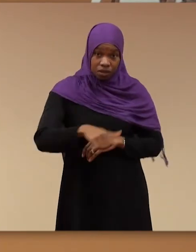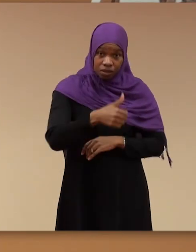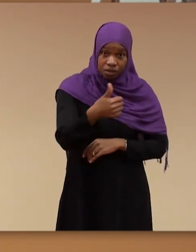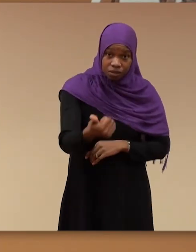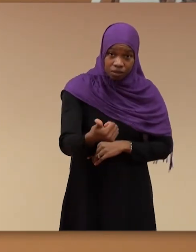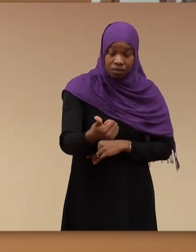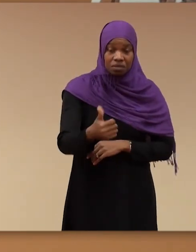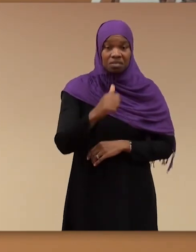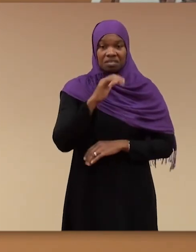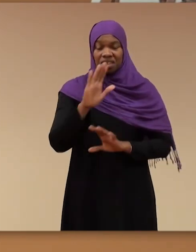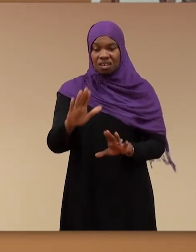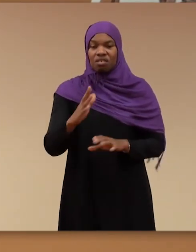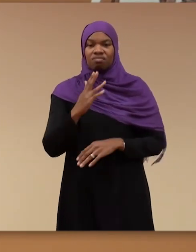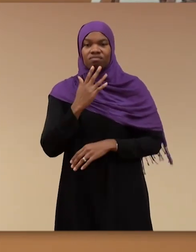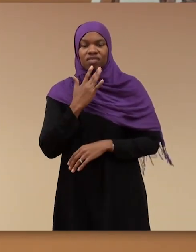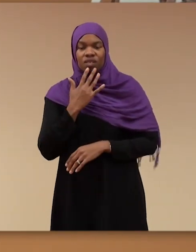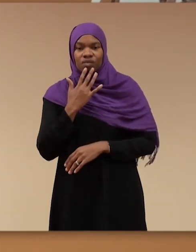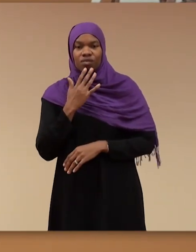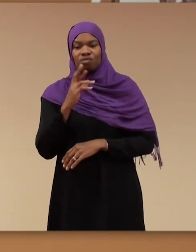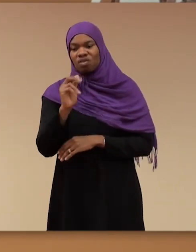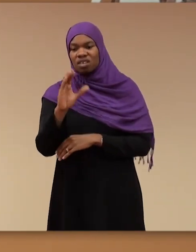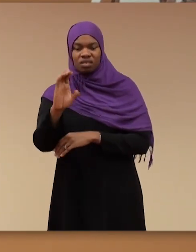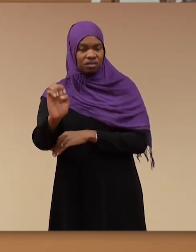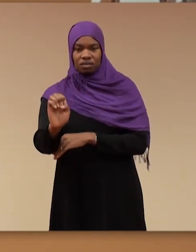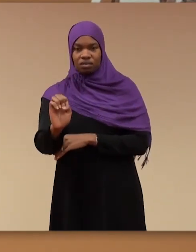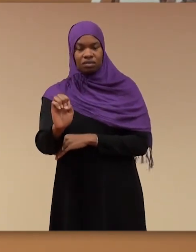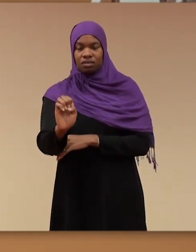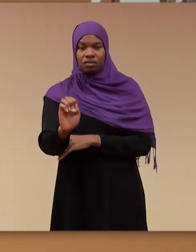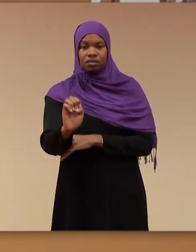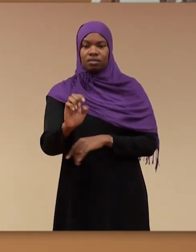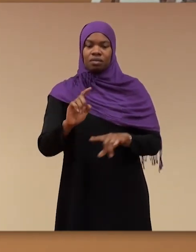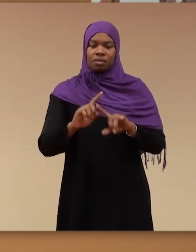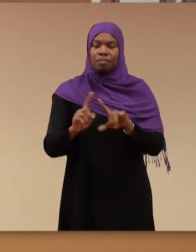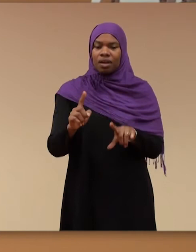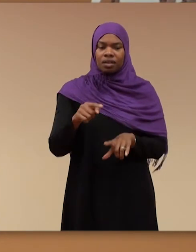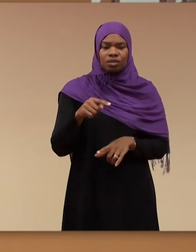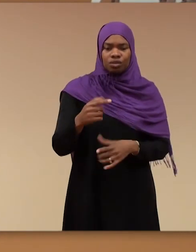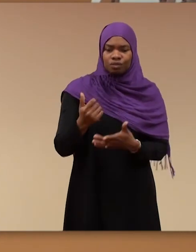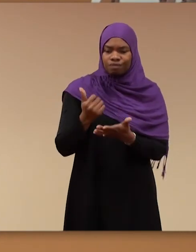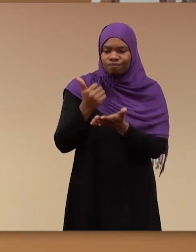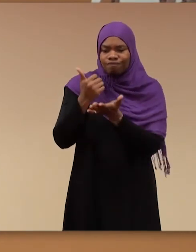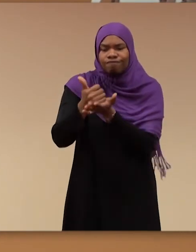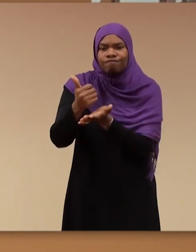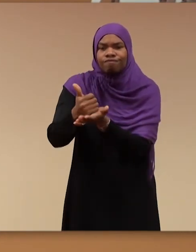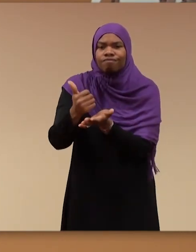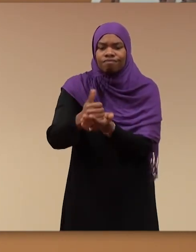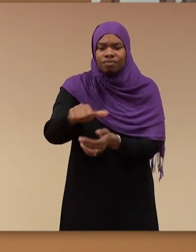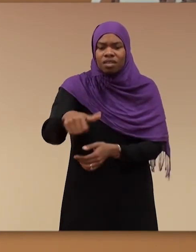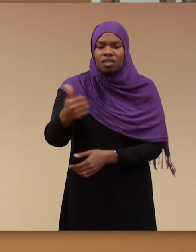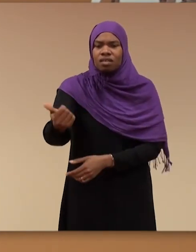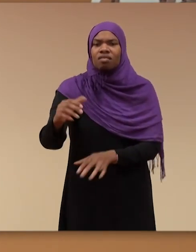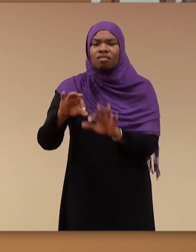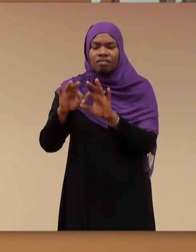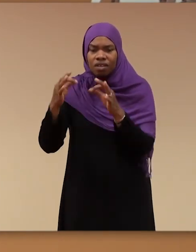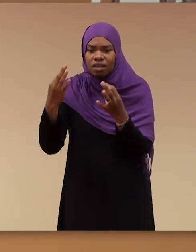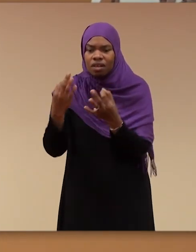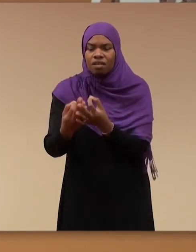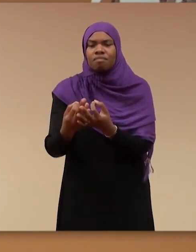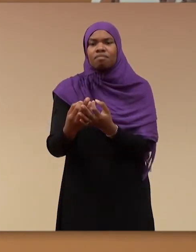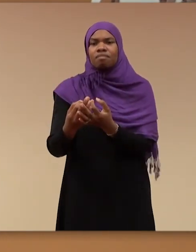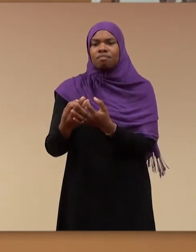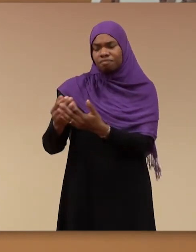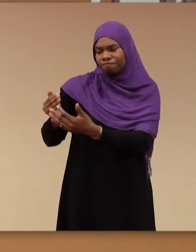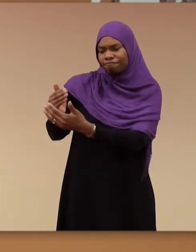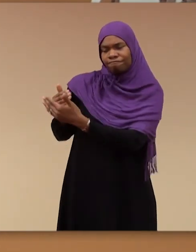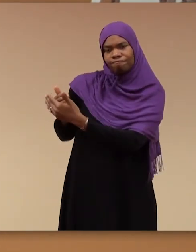It's how good you are in society, how much helpful to your family and to your relatives and to your neighbors and to